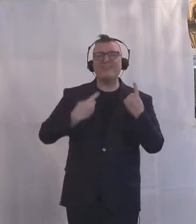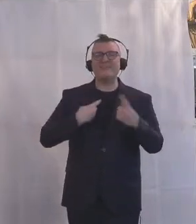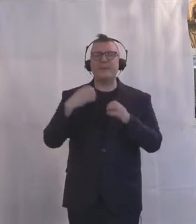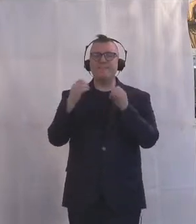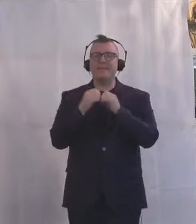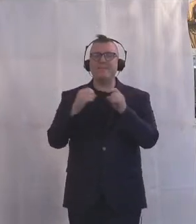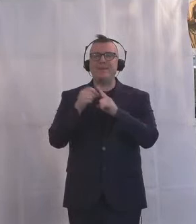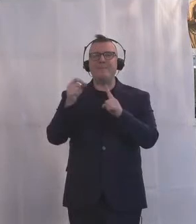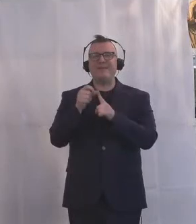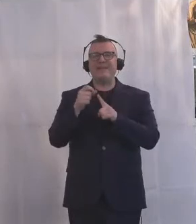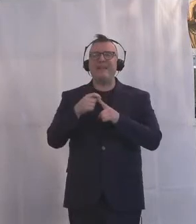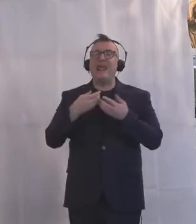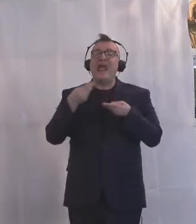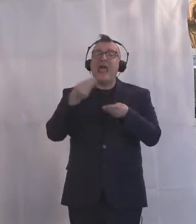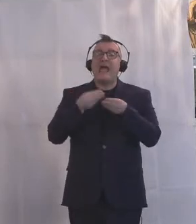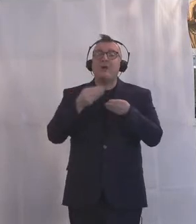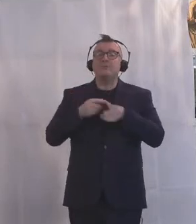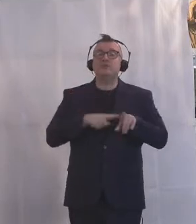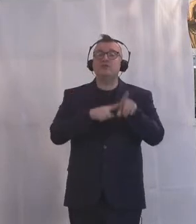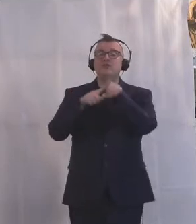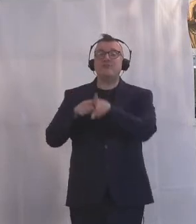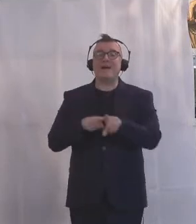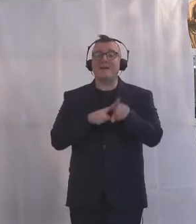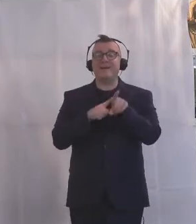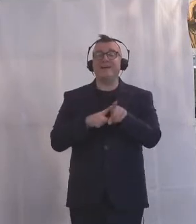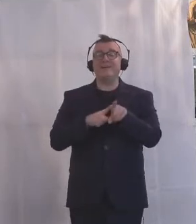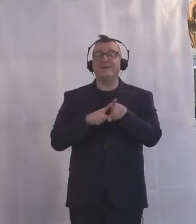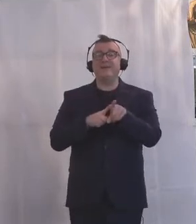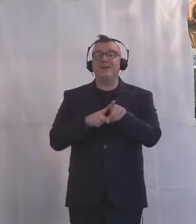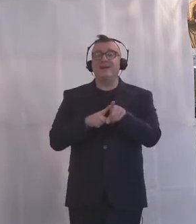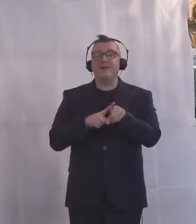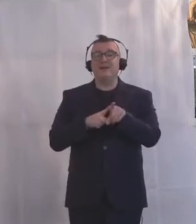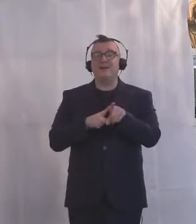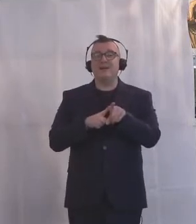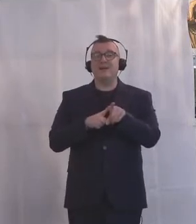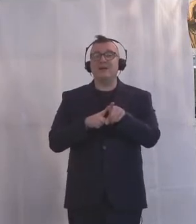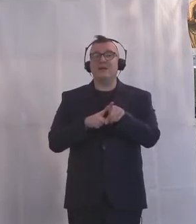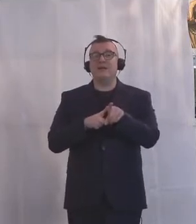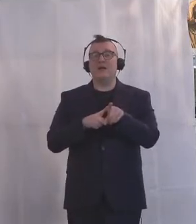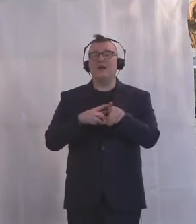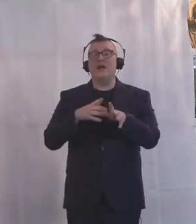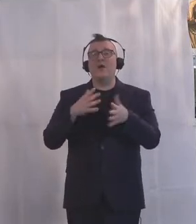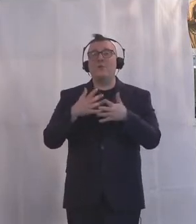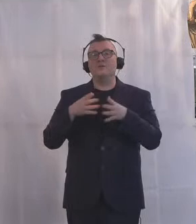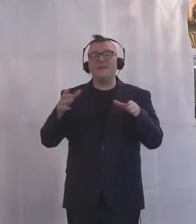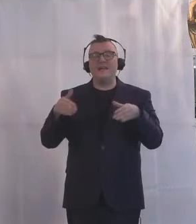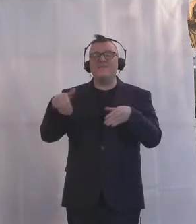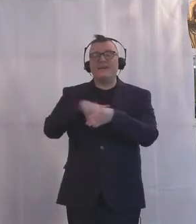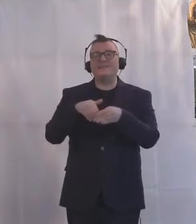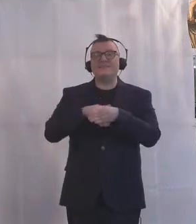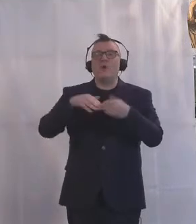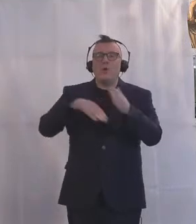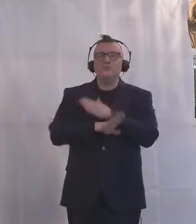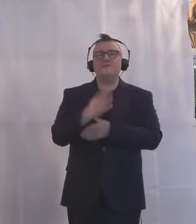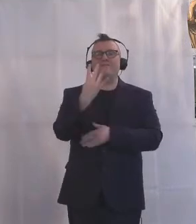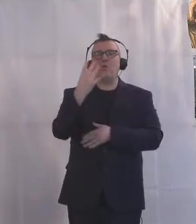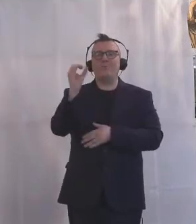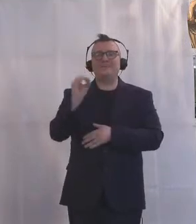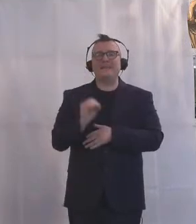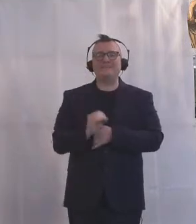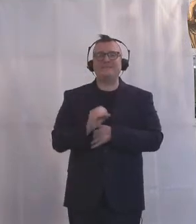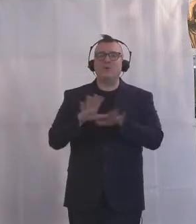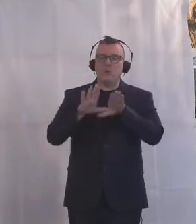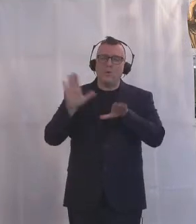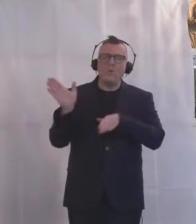said it was 2% in 2021, actually down from 4% invested in all-female teams. So we need to get